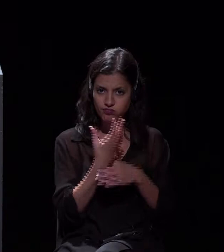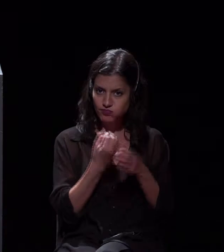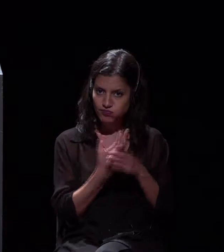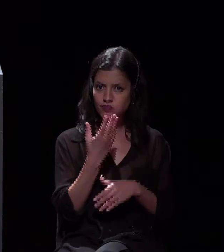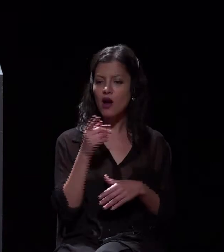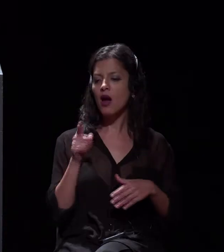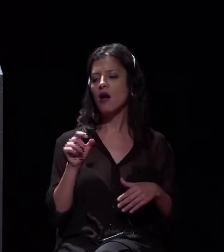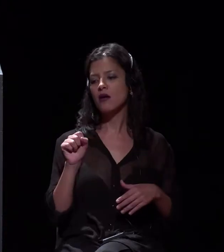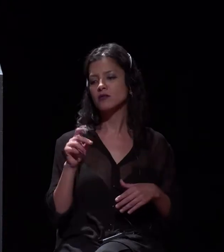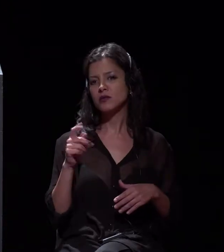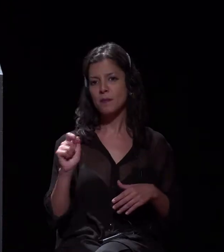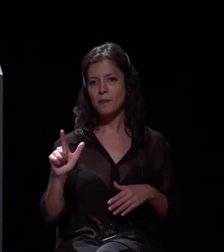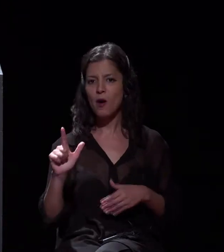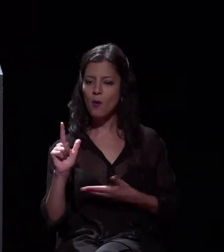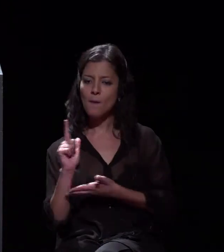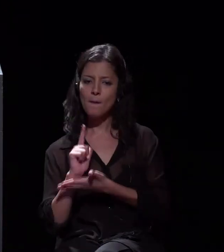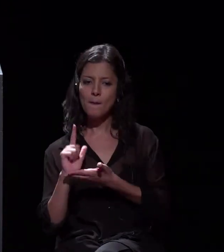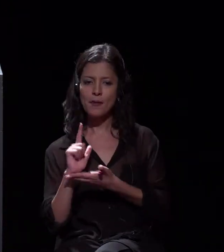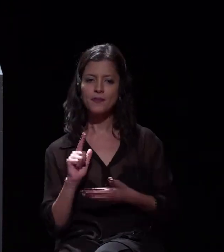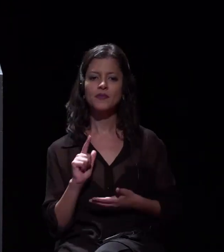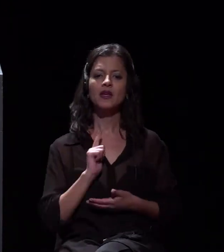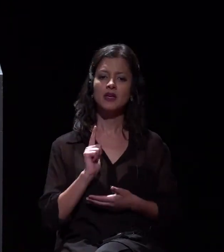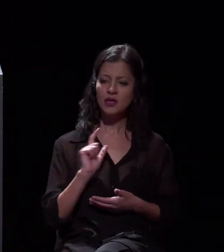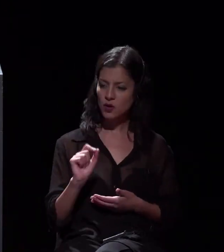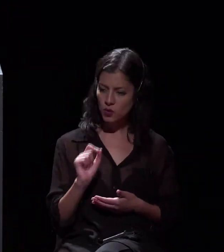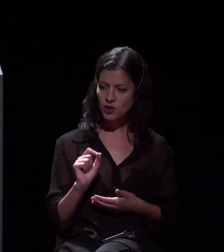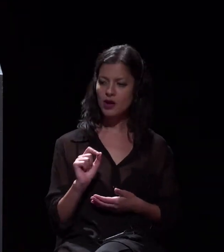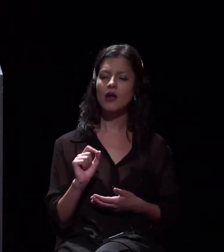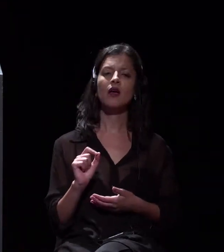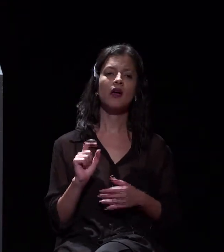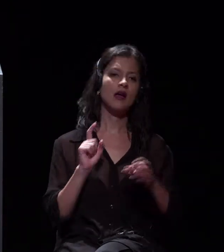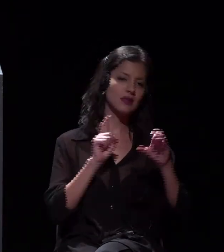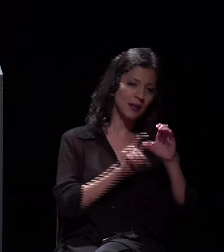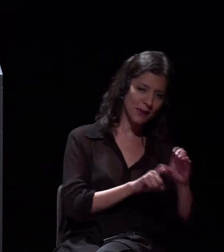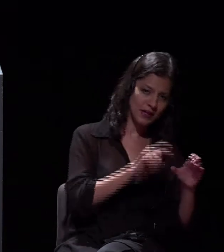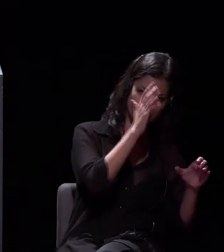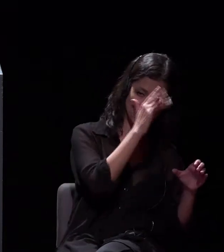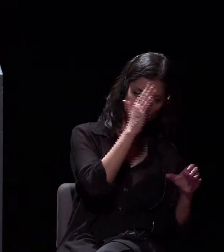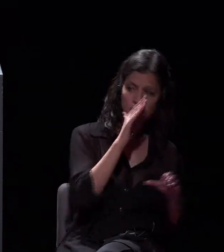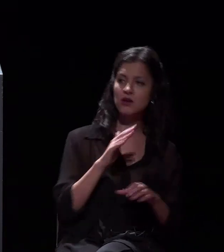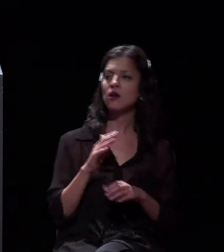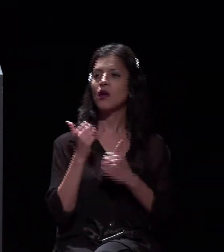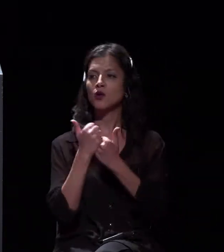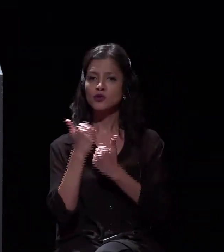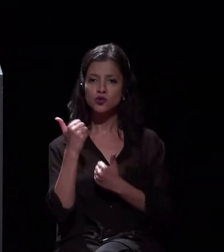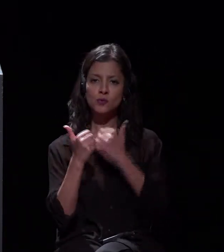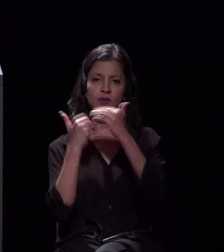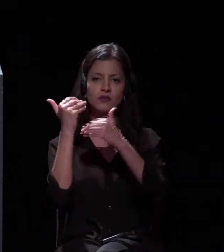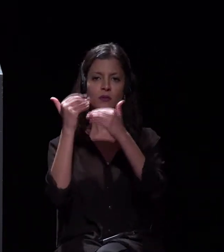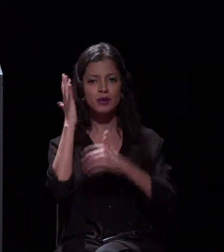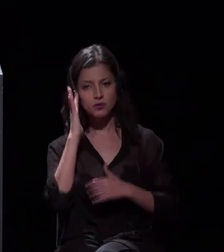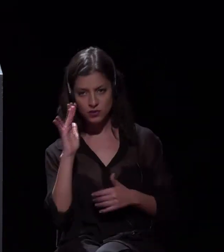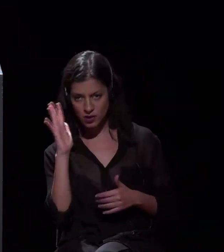identify teoría de la dependencia and teoría del subdesarrollo as part of